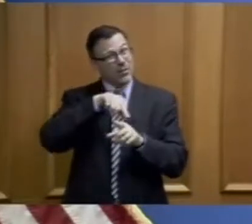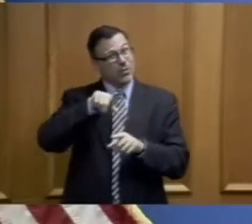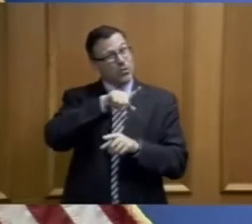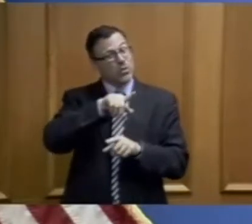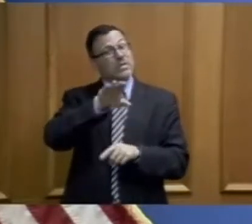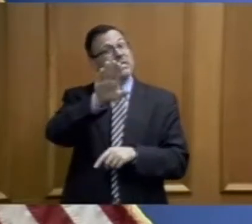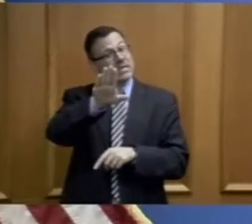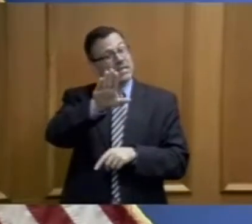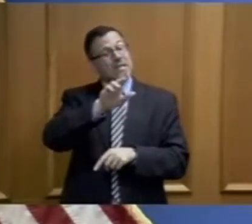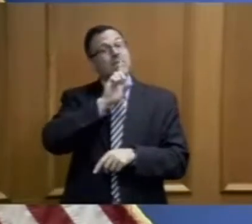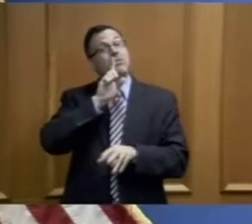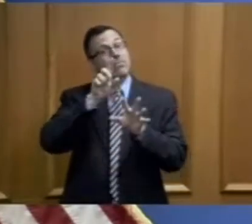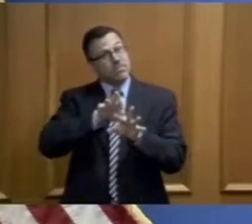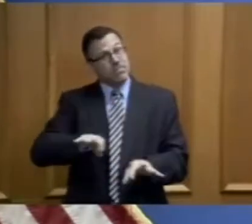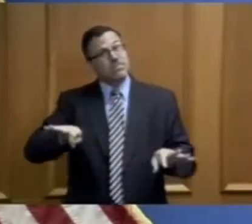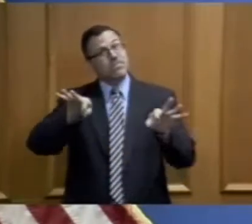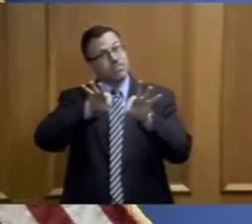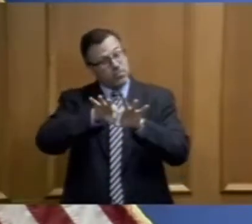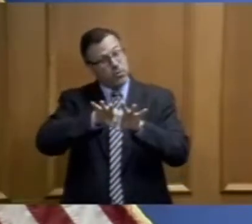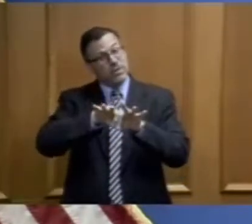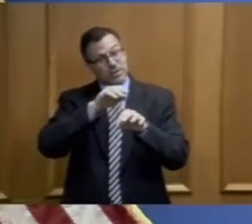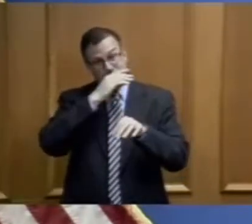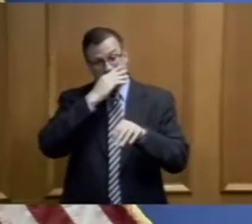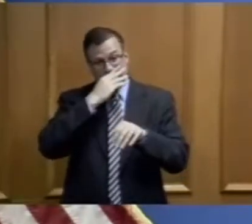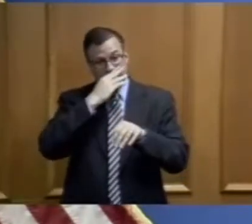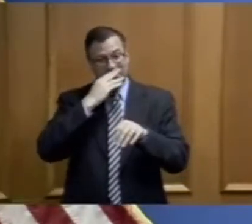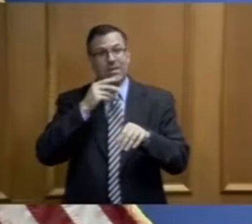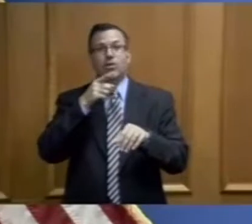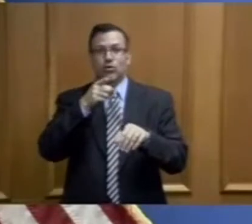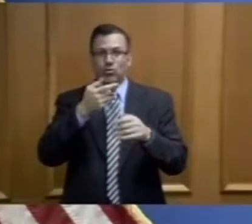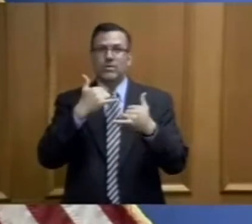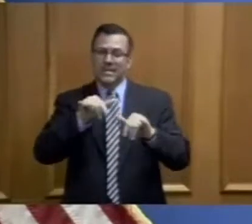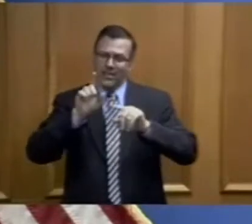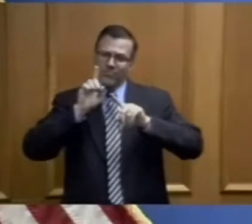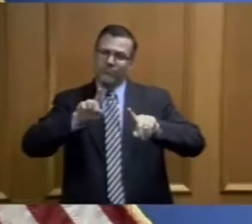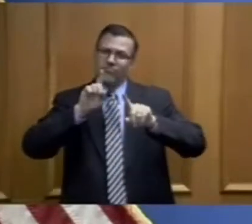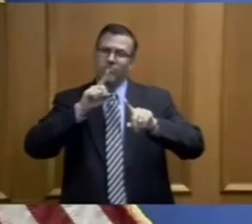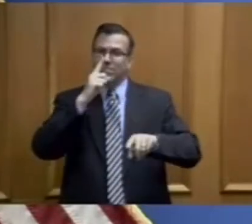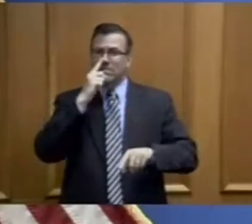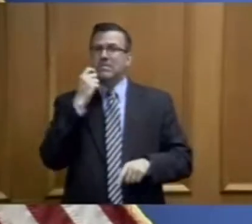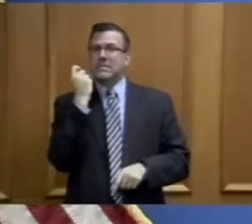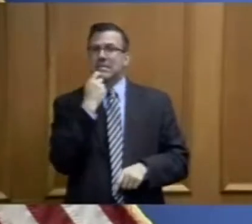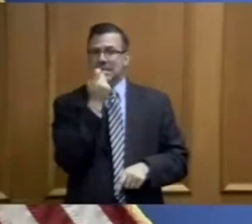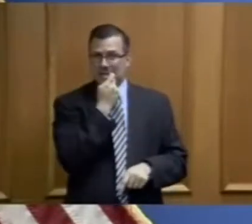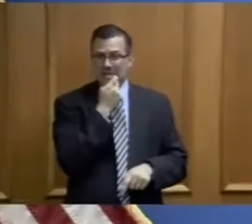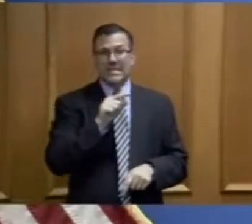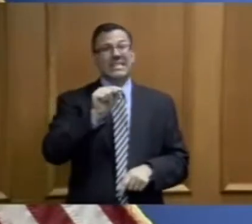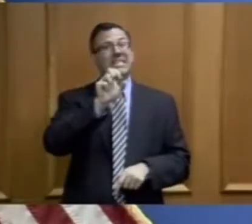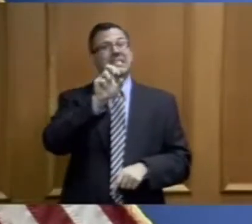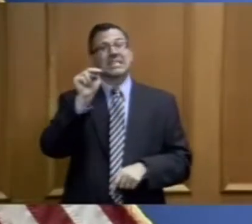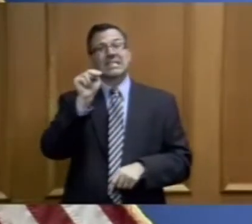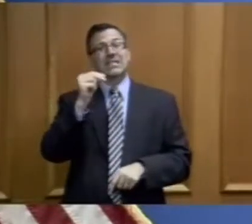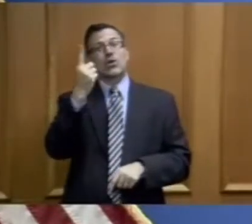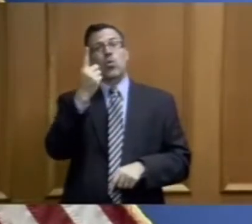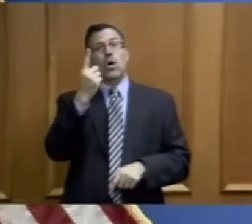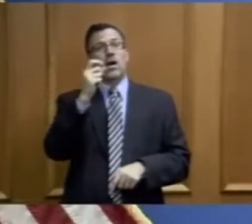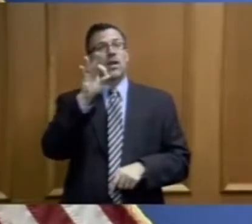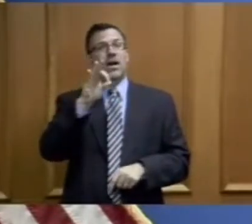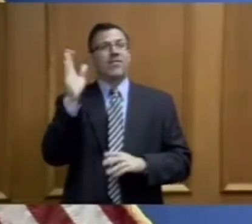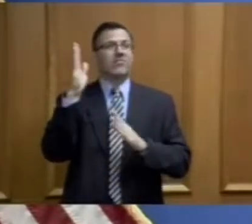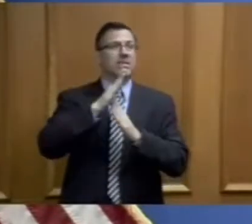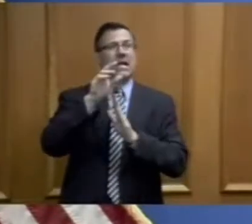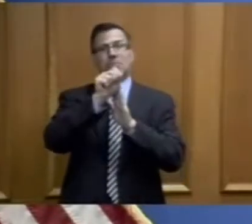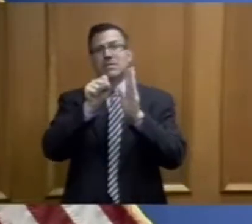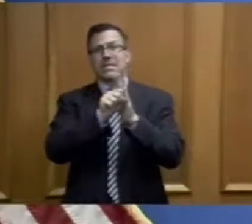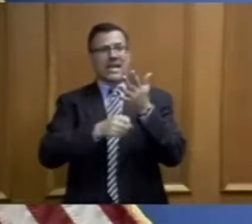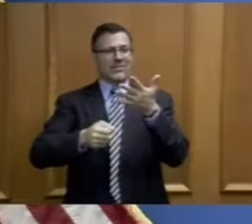important that we continue to have our population tested. You know, Tennessee has been a leader in the country in testing efforts, and